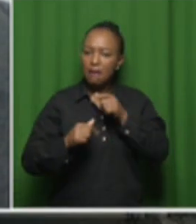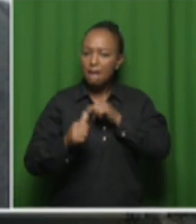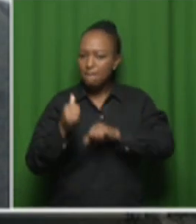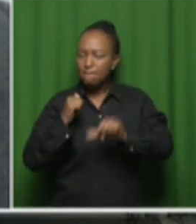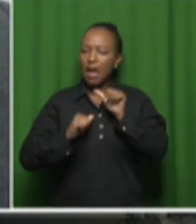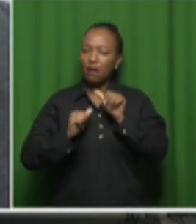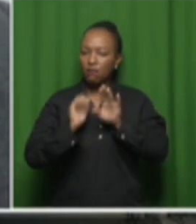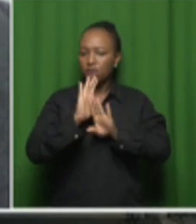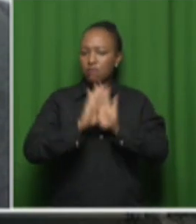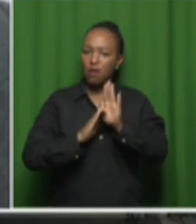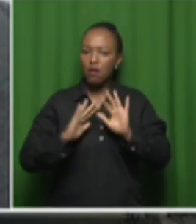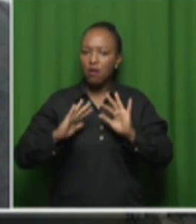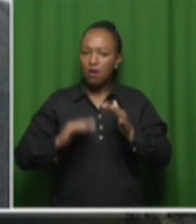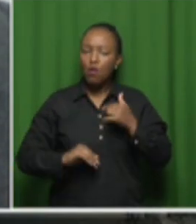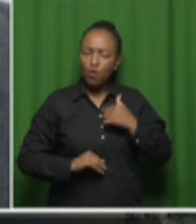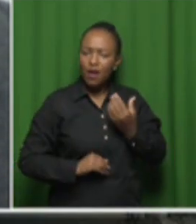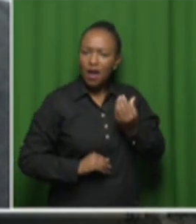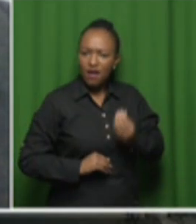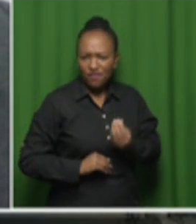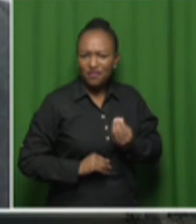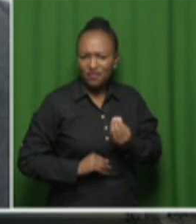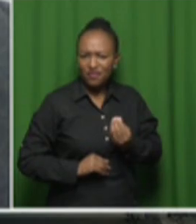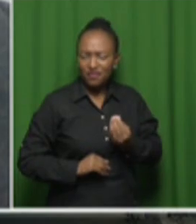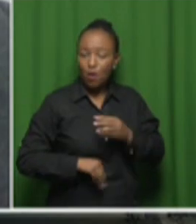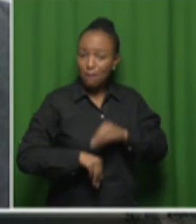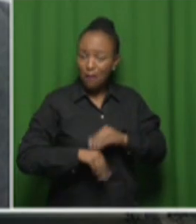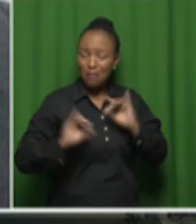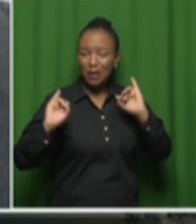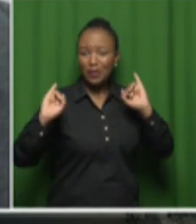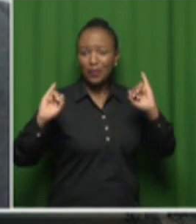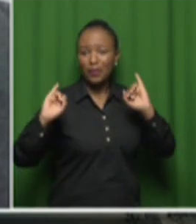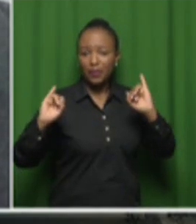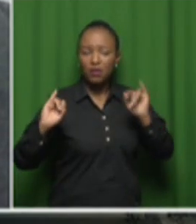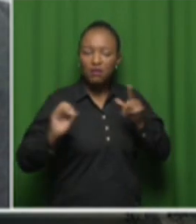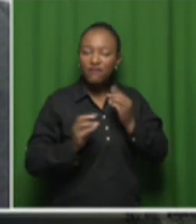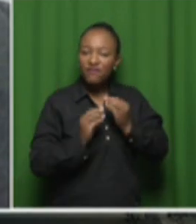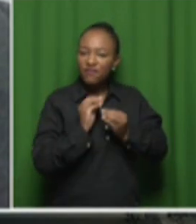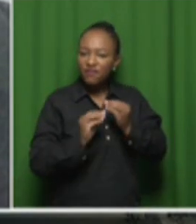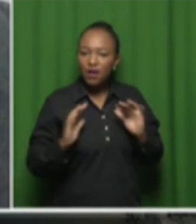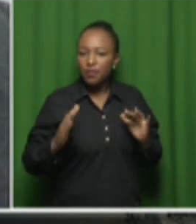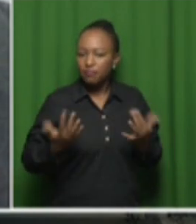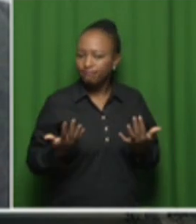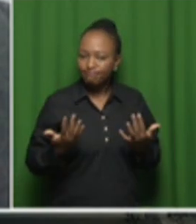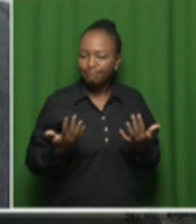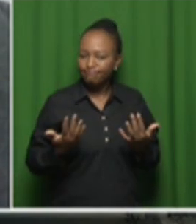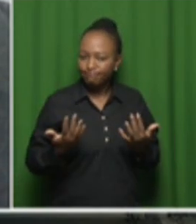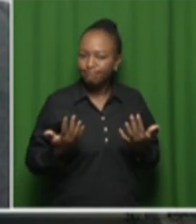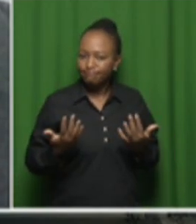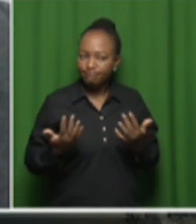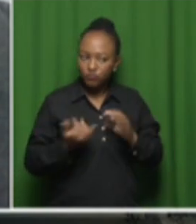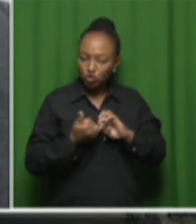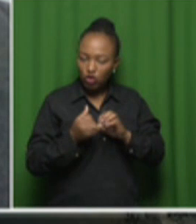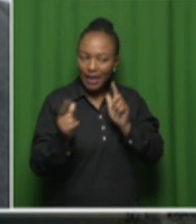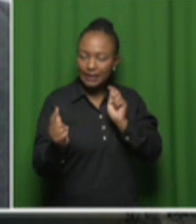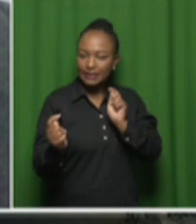have one, we really, really do. But to reverse this and put it in a meaningful direction to try and change